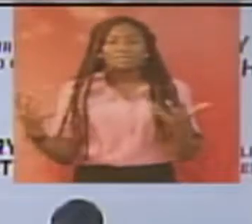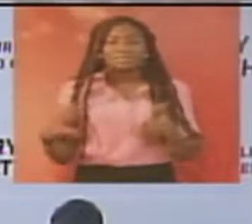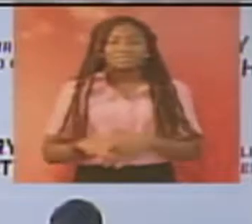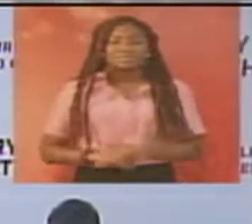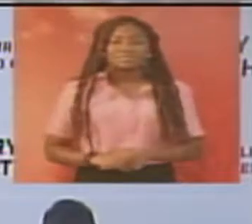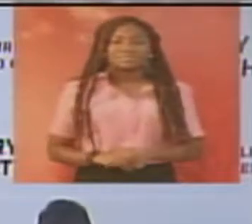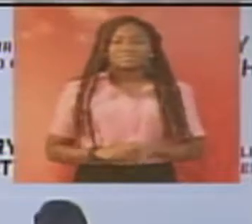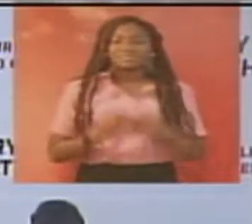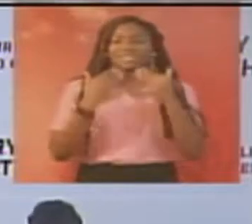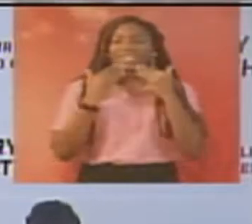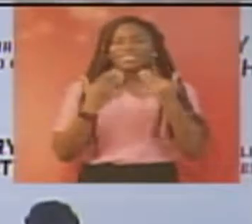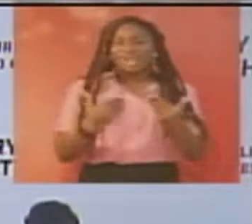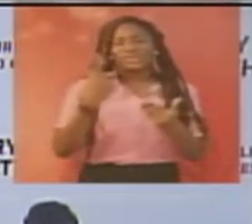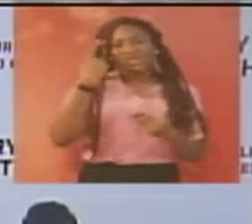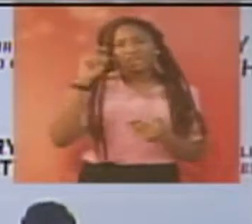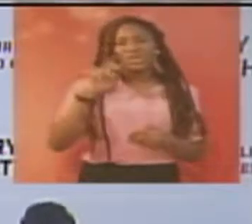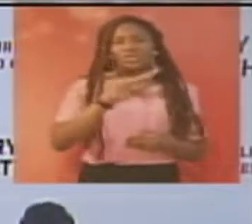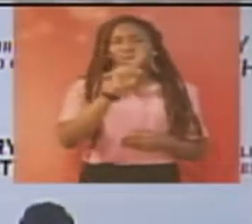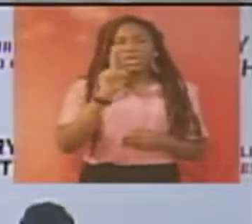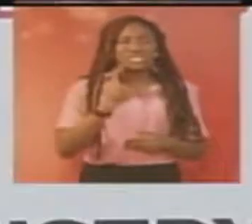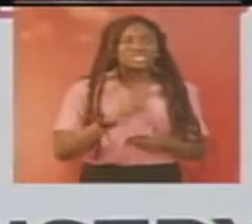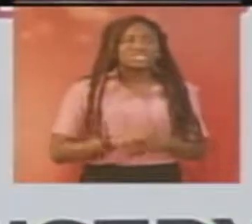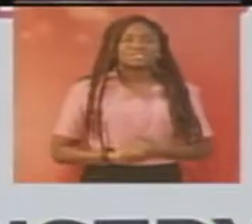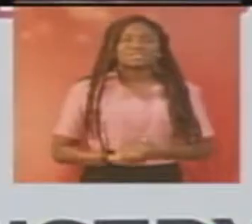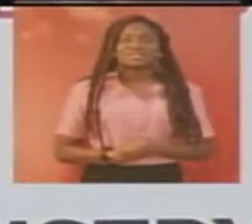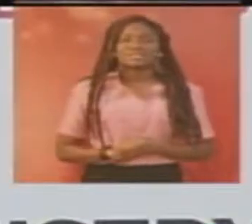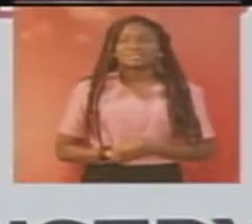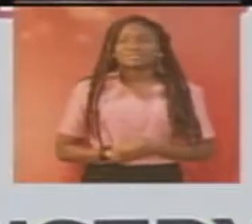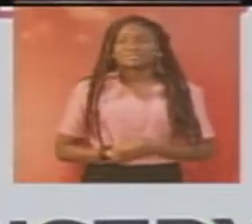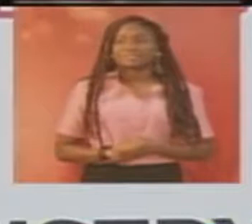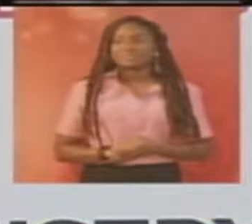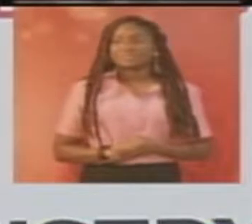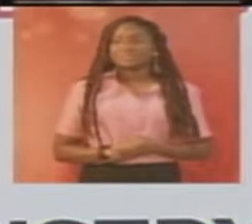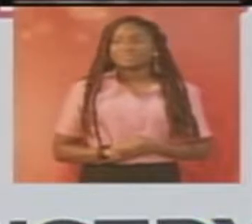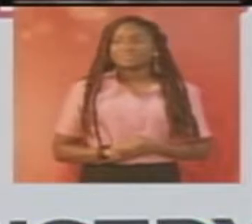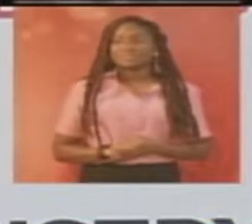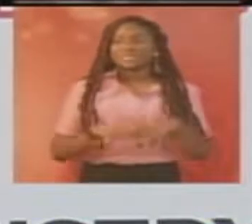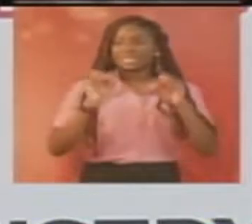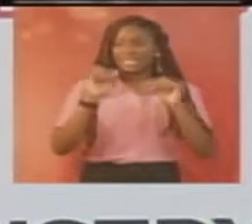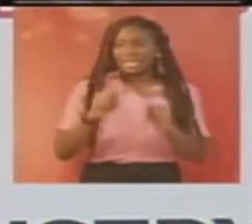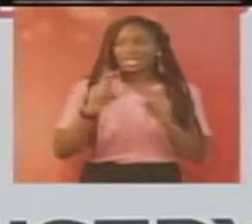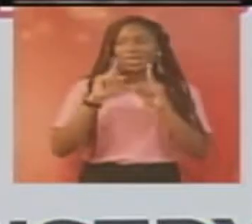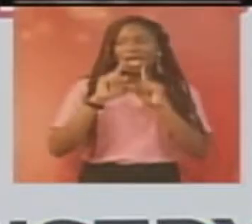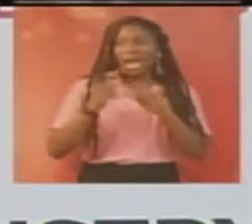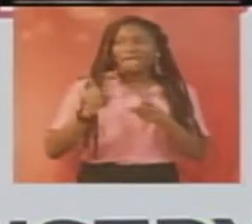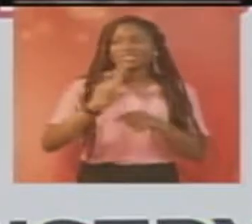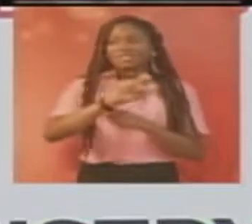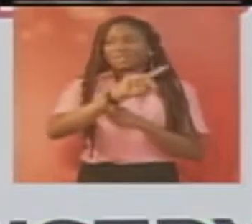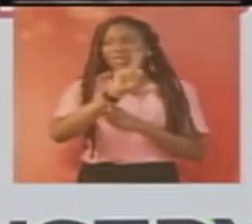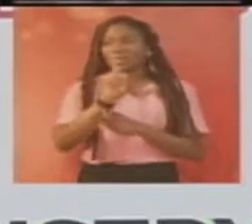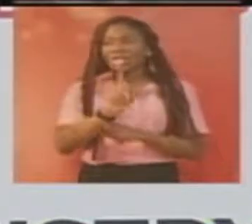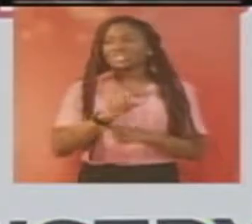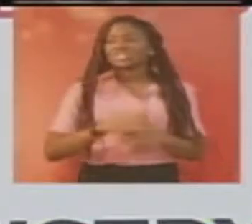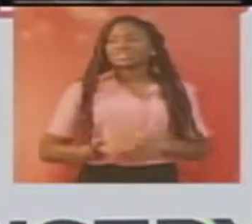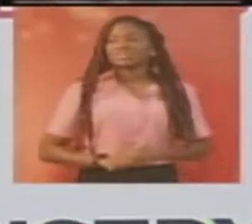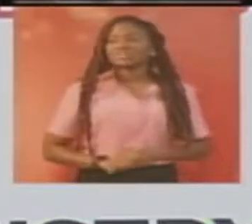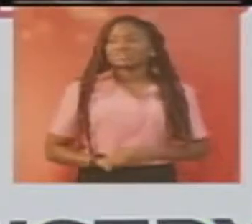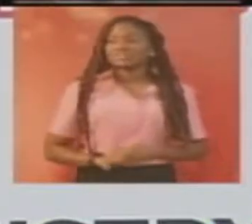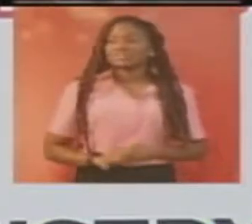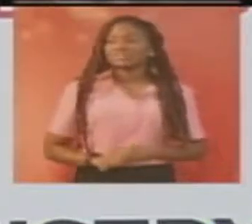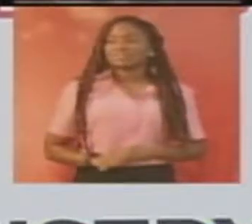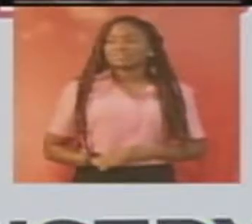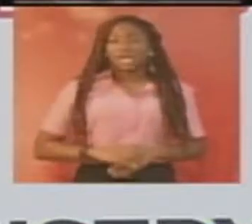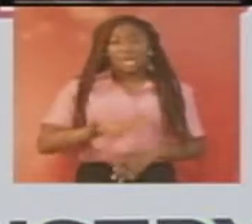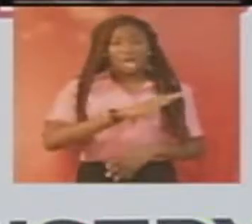Thank you, Ms. Boudram, for the questions. Again, your preface has answered your question. The deliberations of